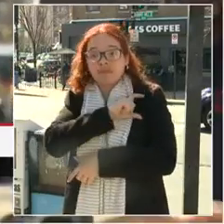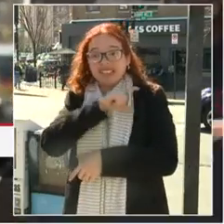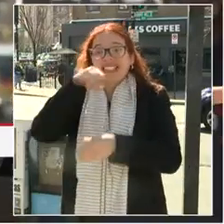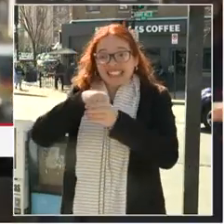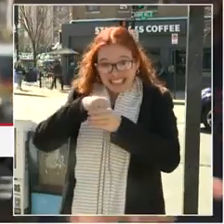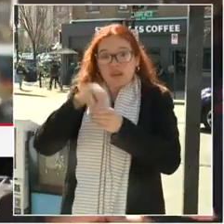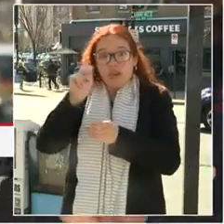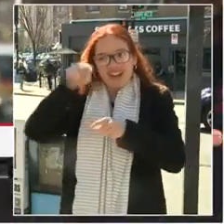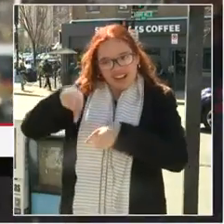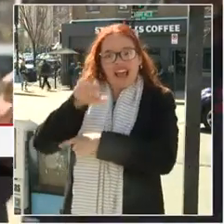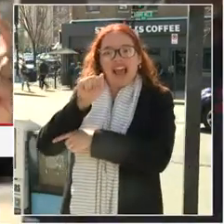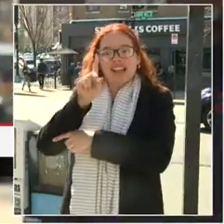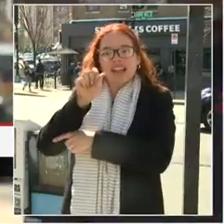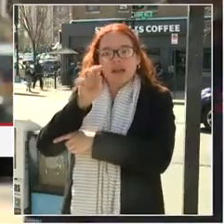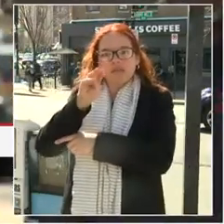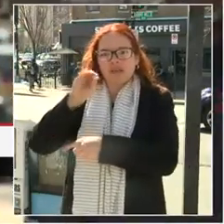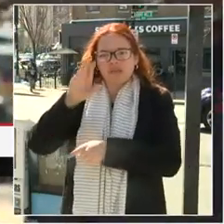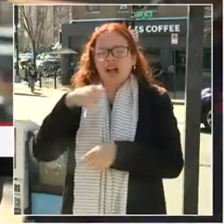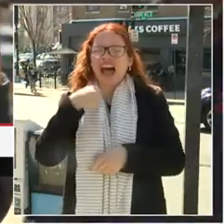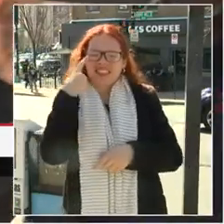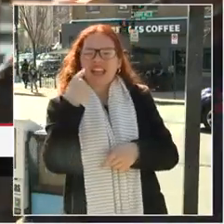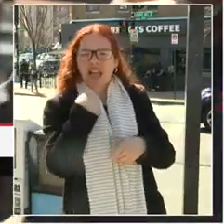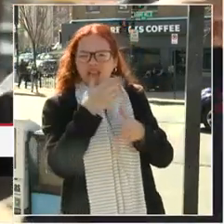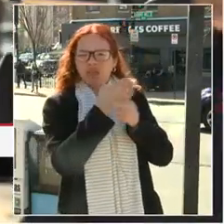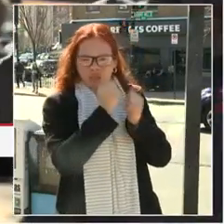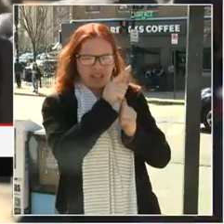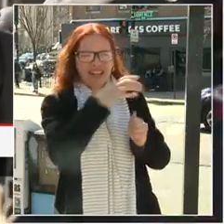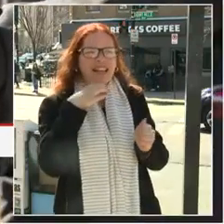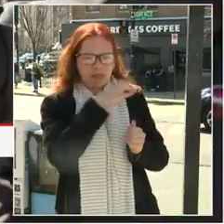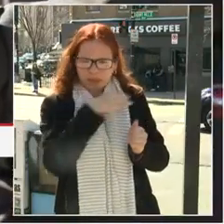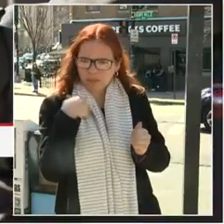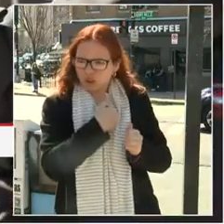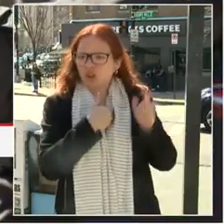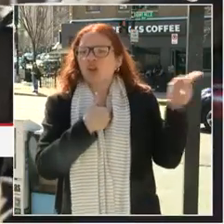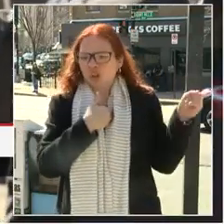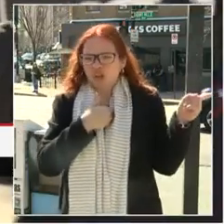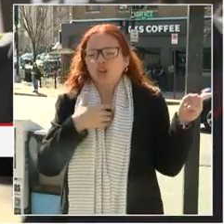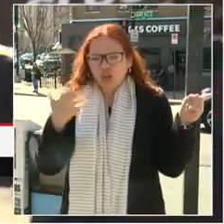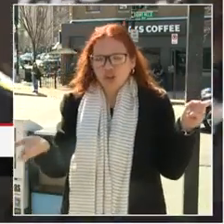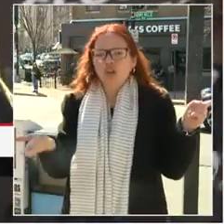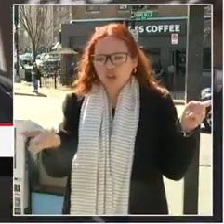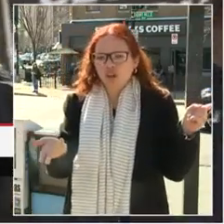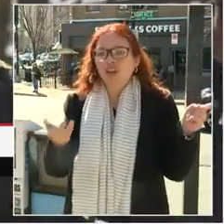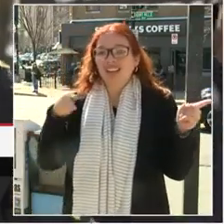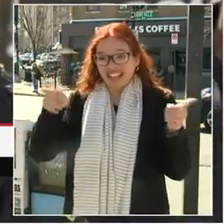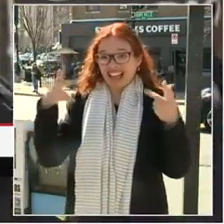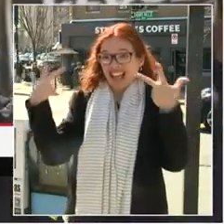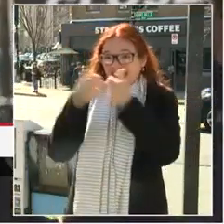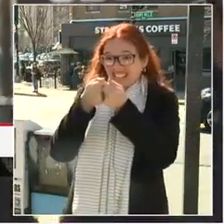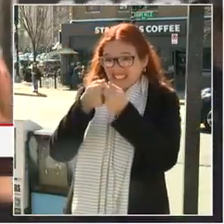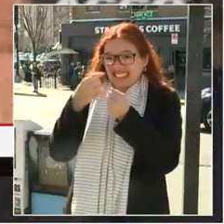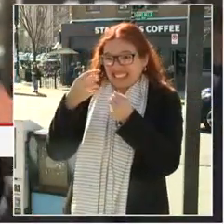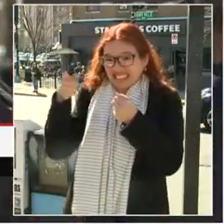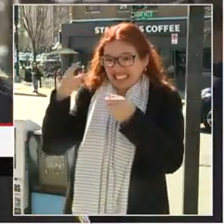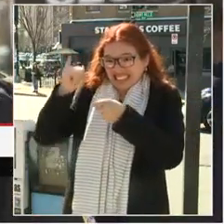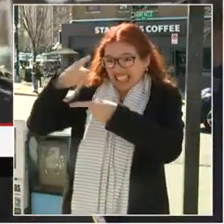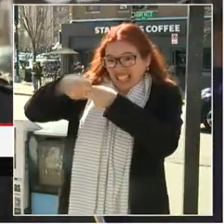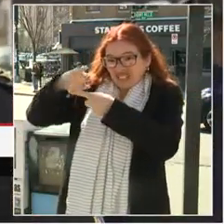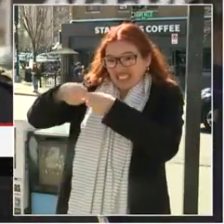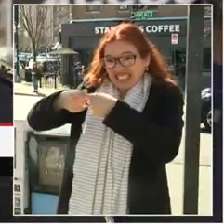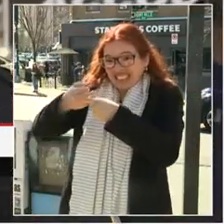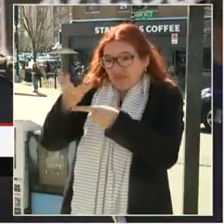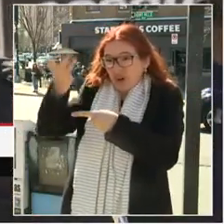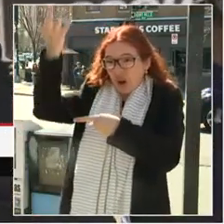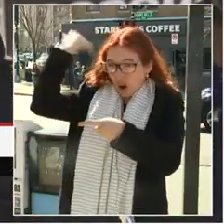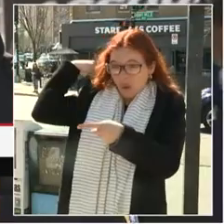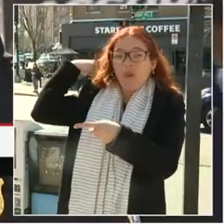shared with the council member, I was in an accident right here at this intersection many years ago.